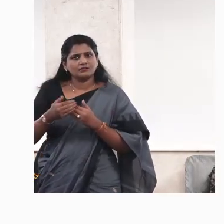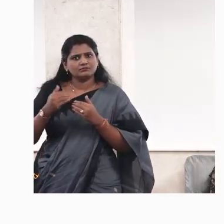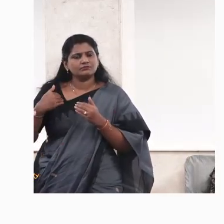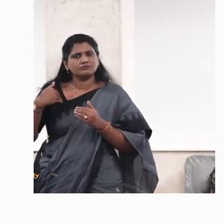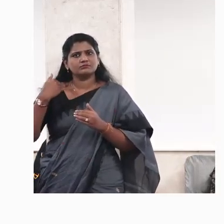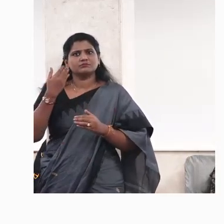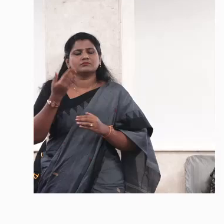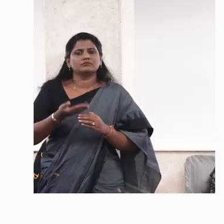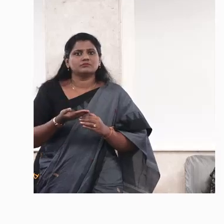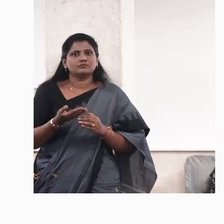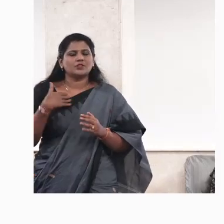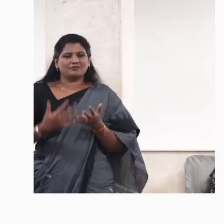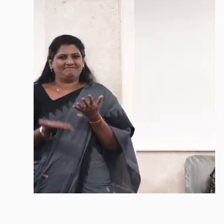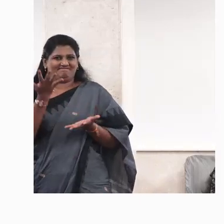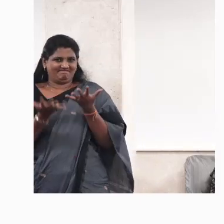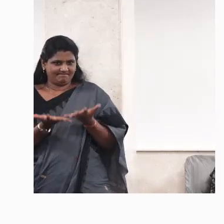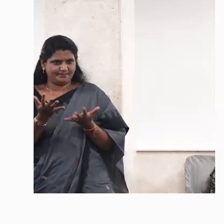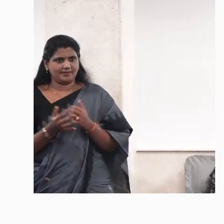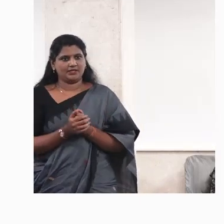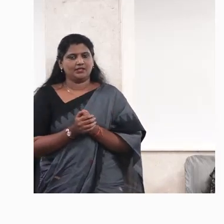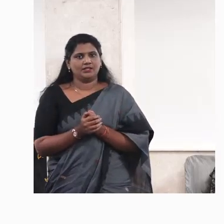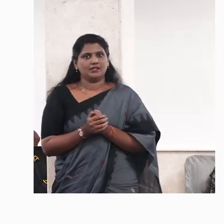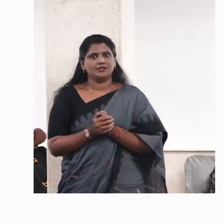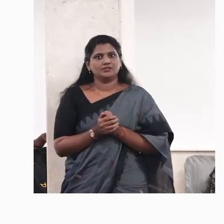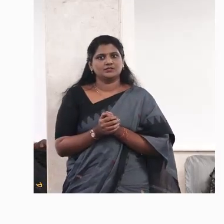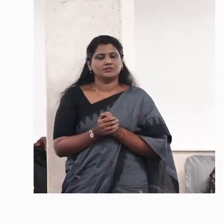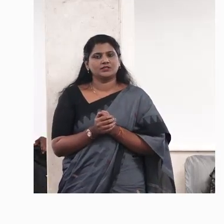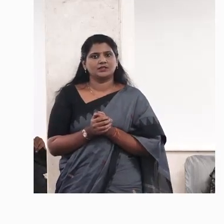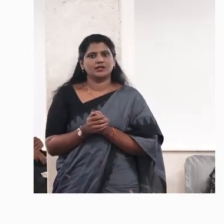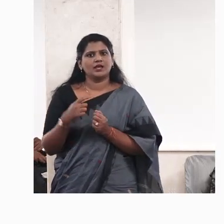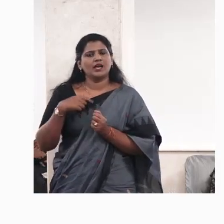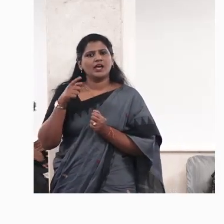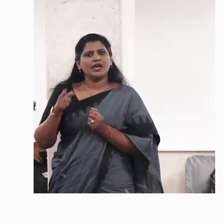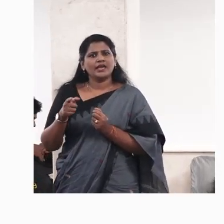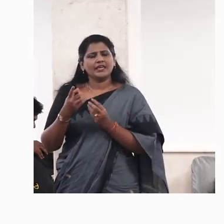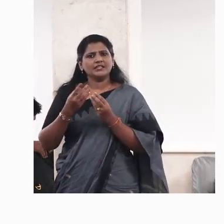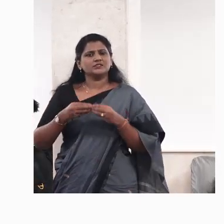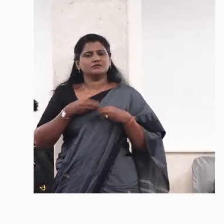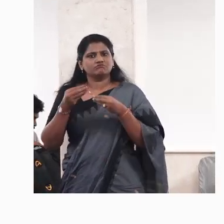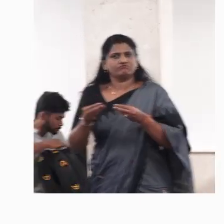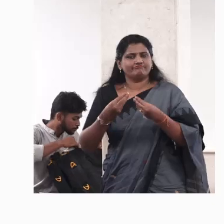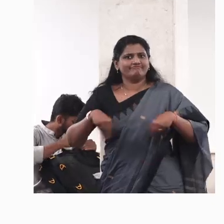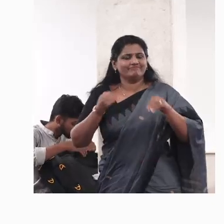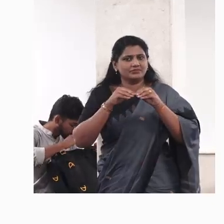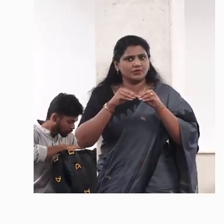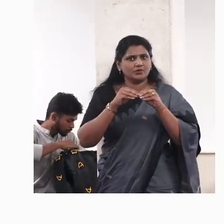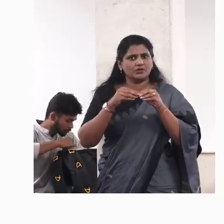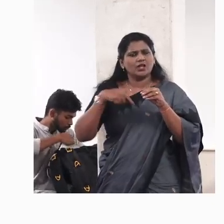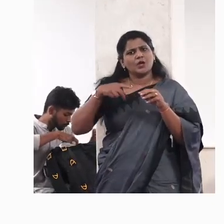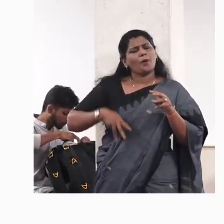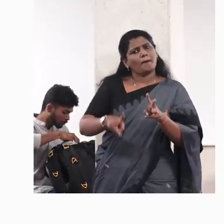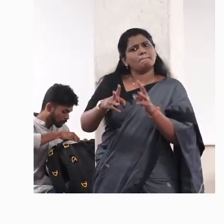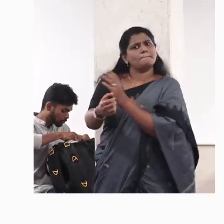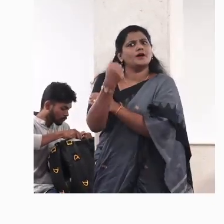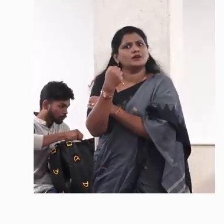of imbalances, and it gives more, in a way, it gives you more power to